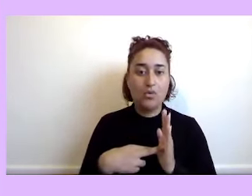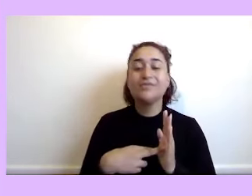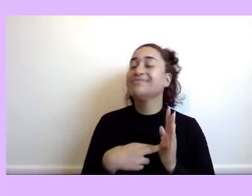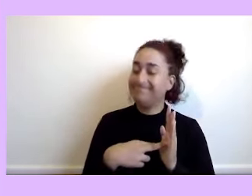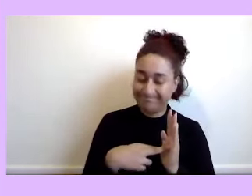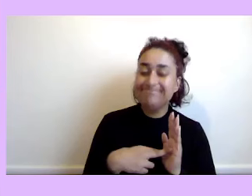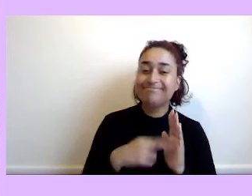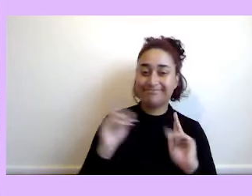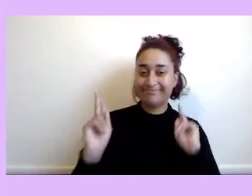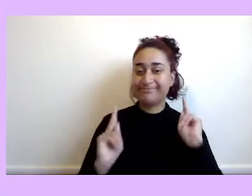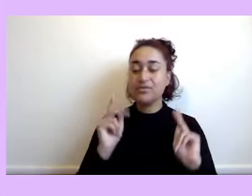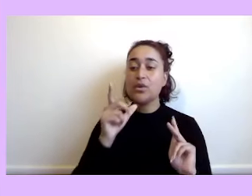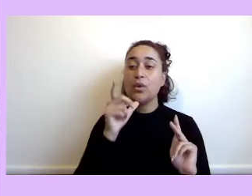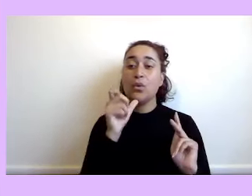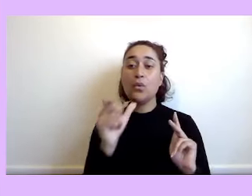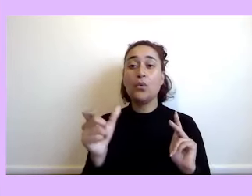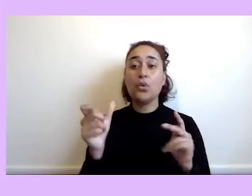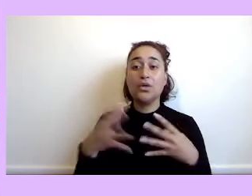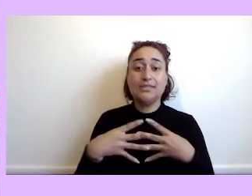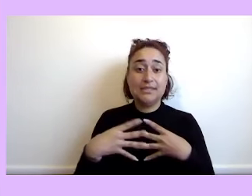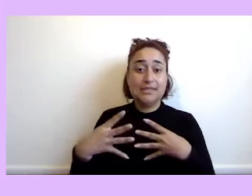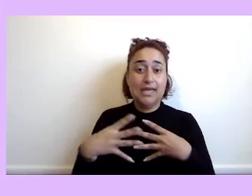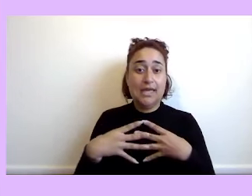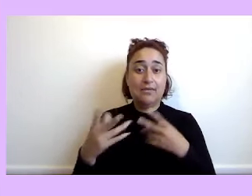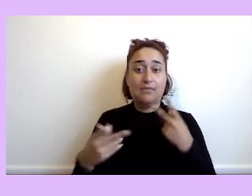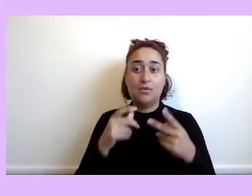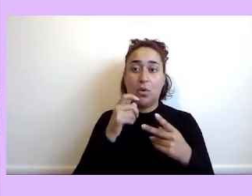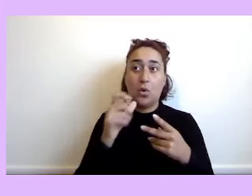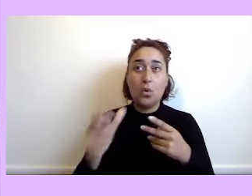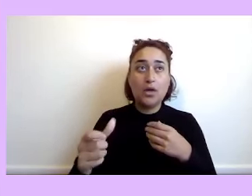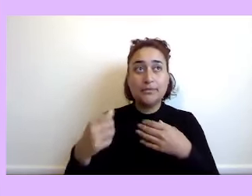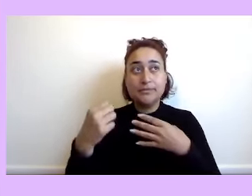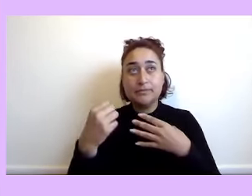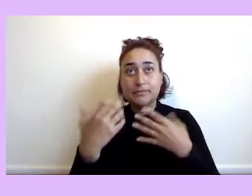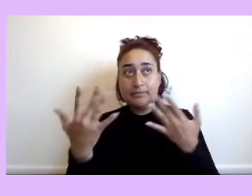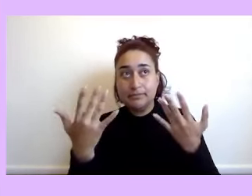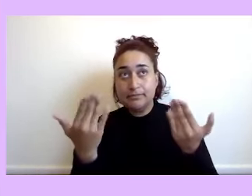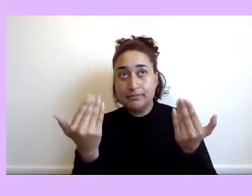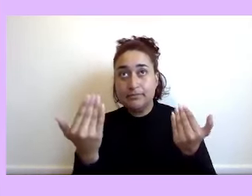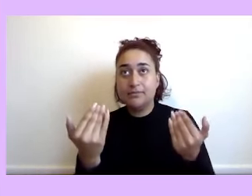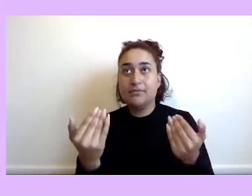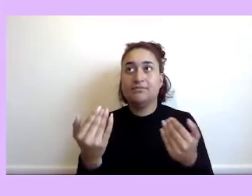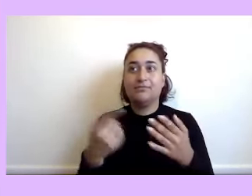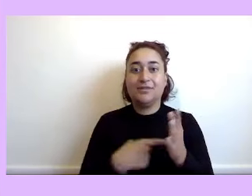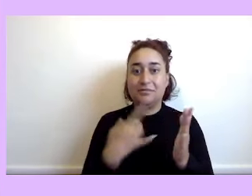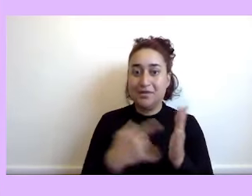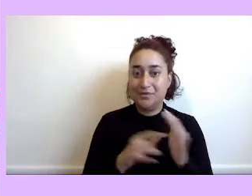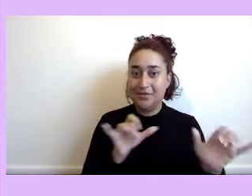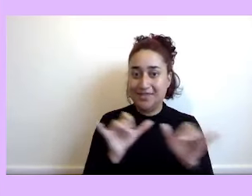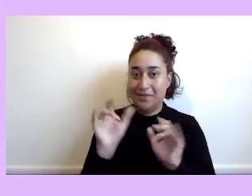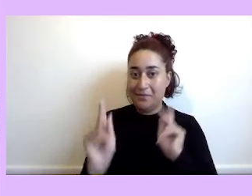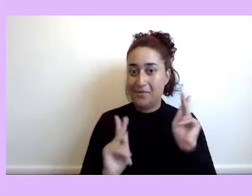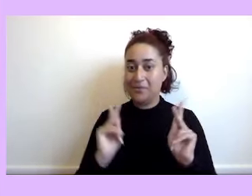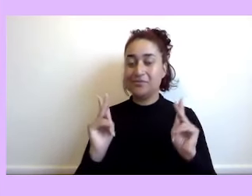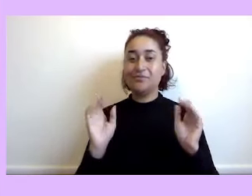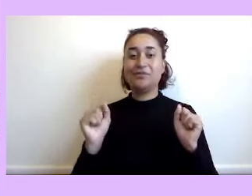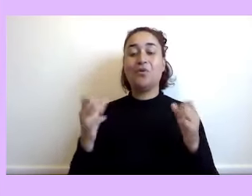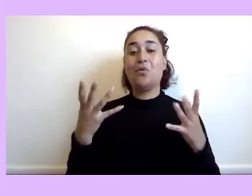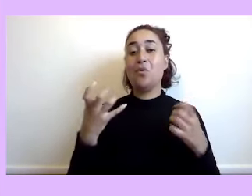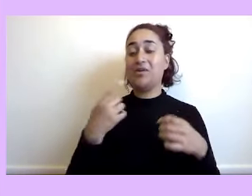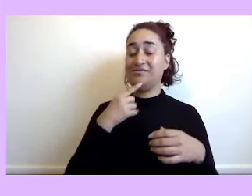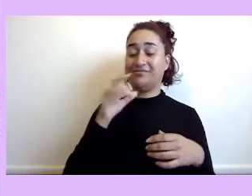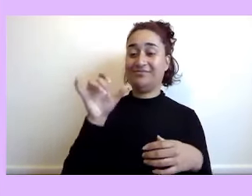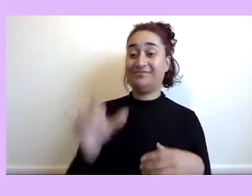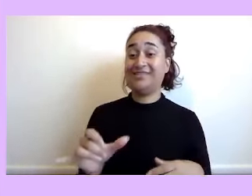people who are gatekeepers and people who are knocking on the gates. And sometimes those are the same people. So I just want to say